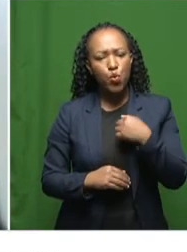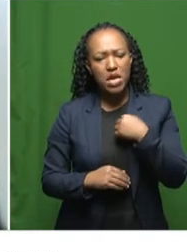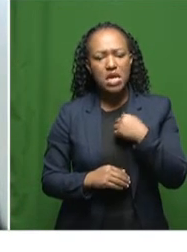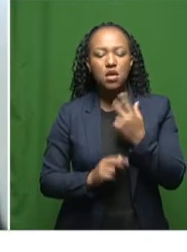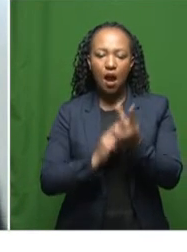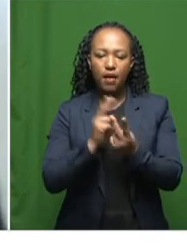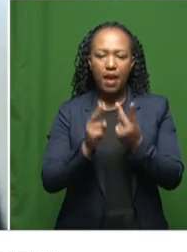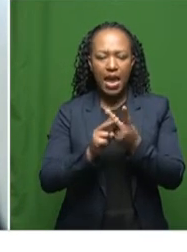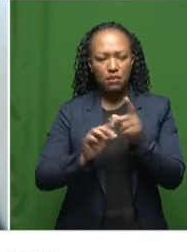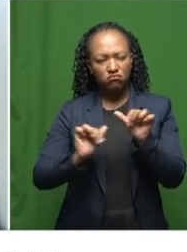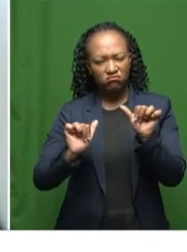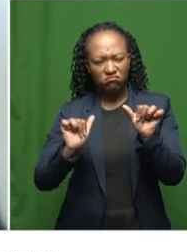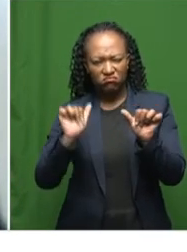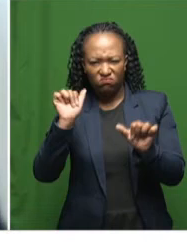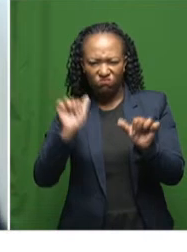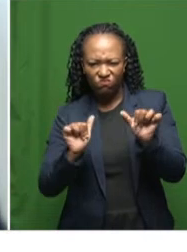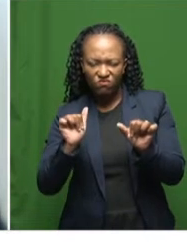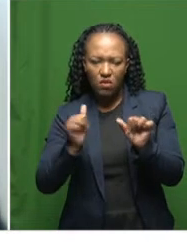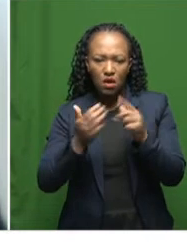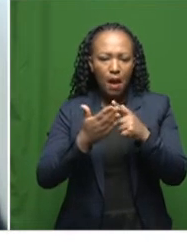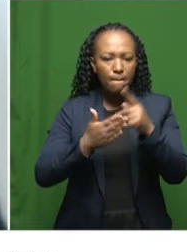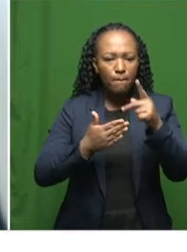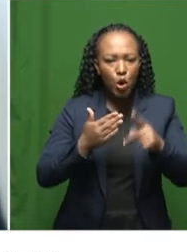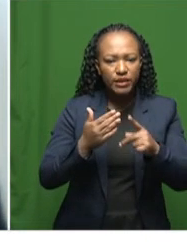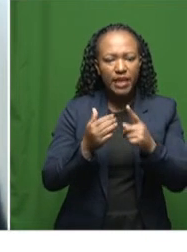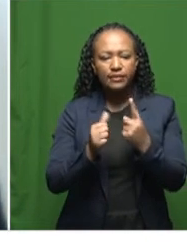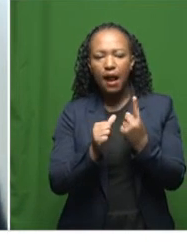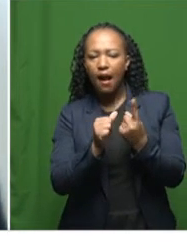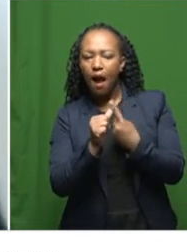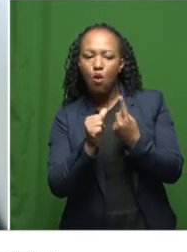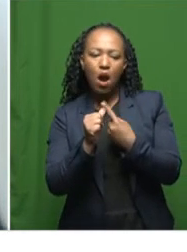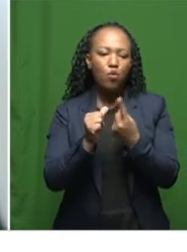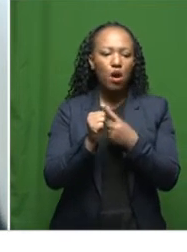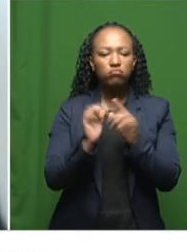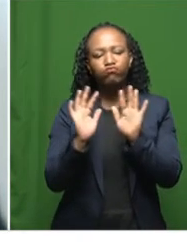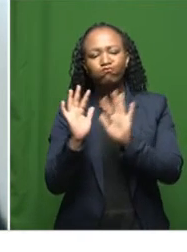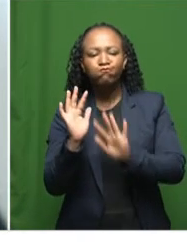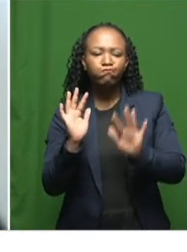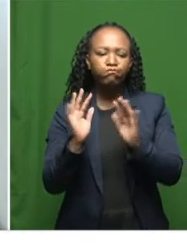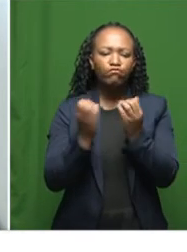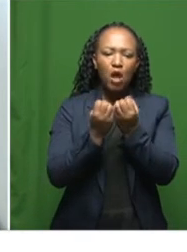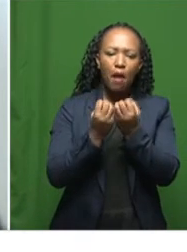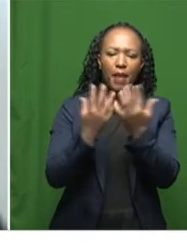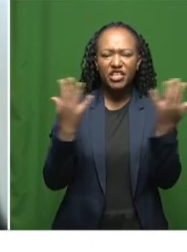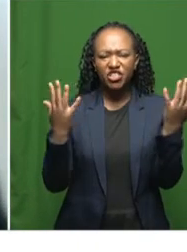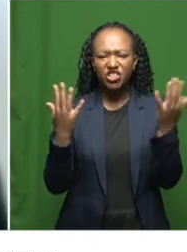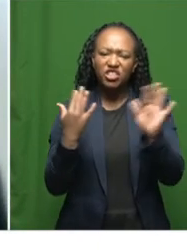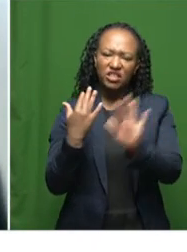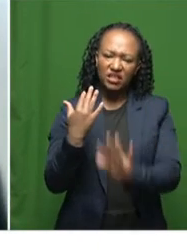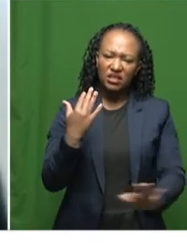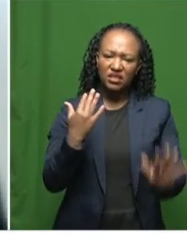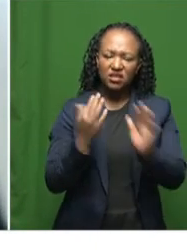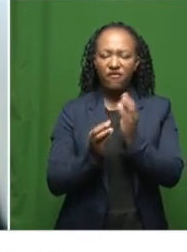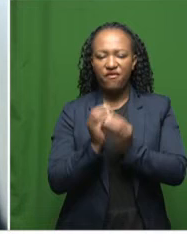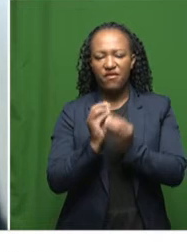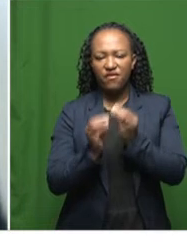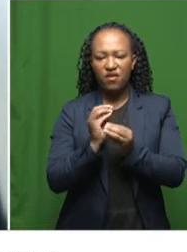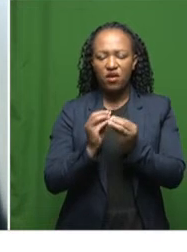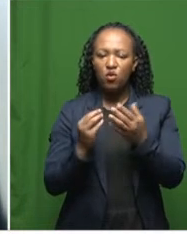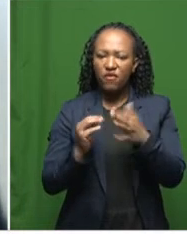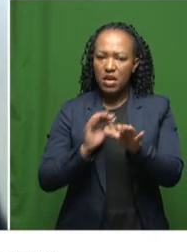reassessed the project, and we have identified that the project is not supposed to